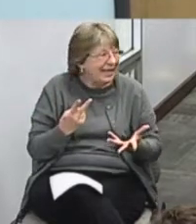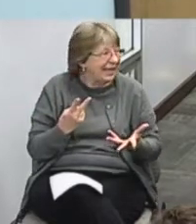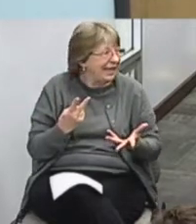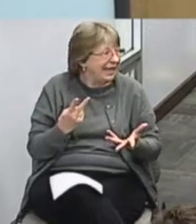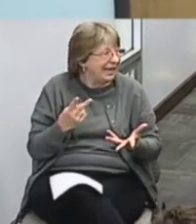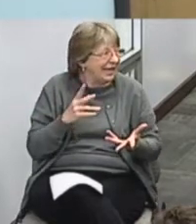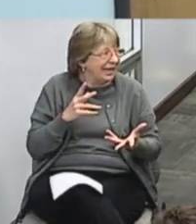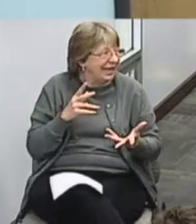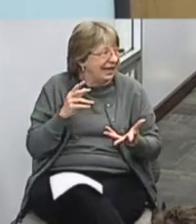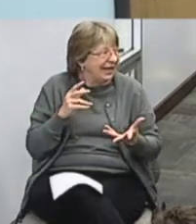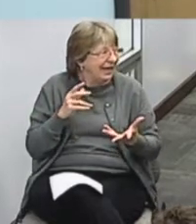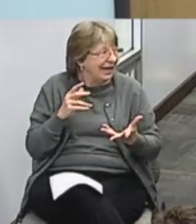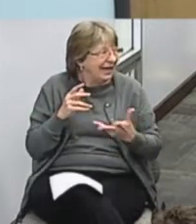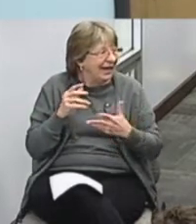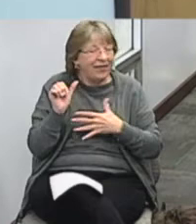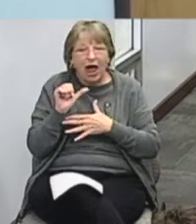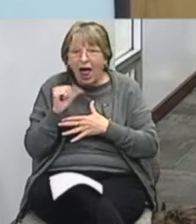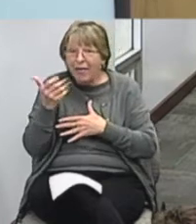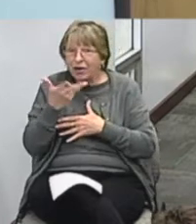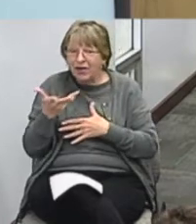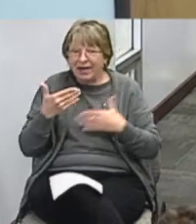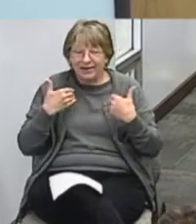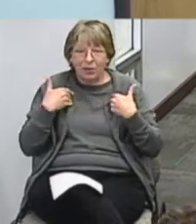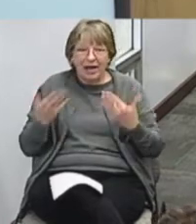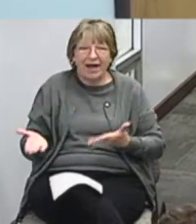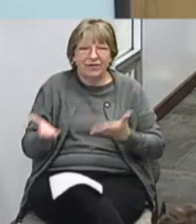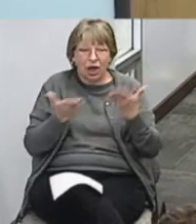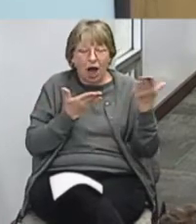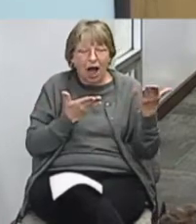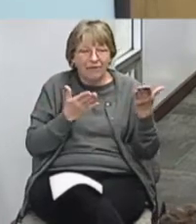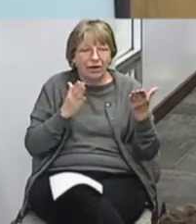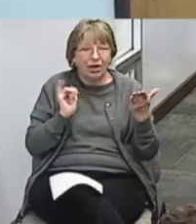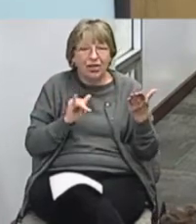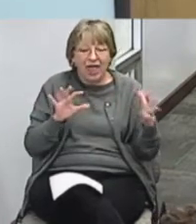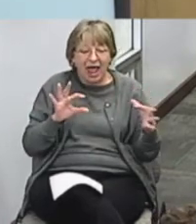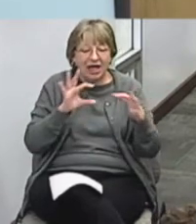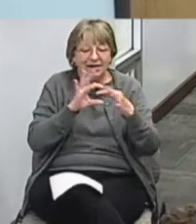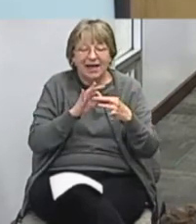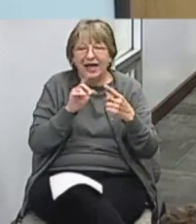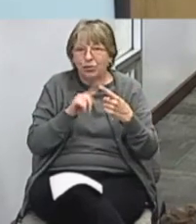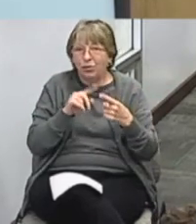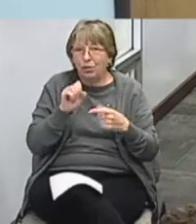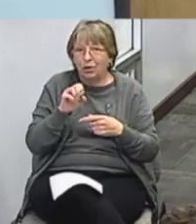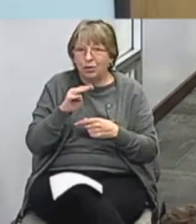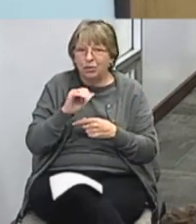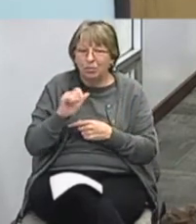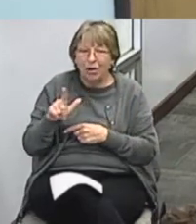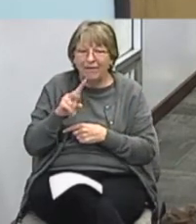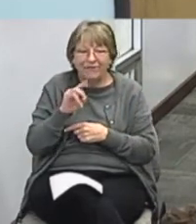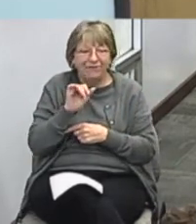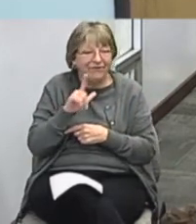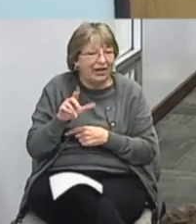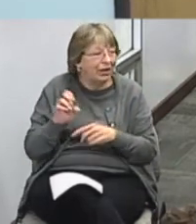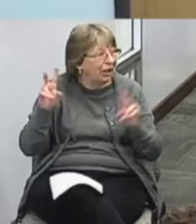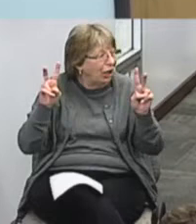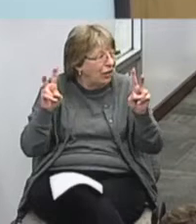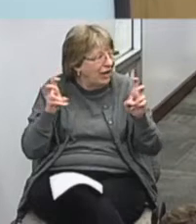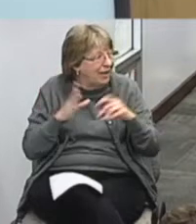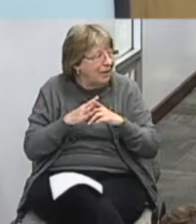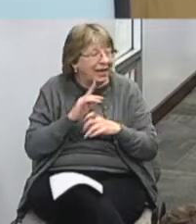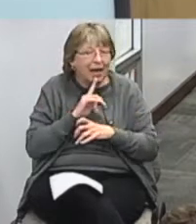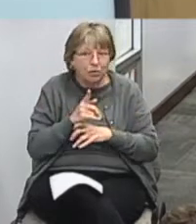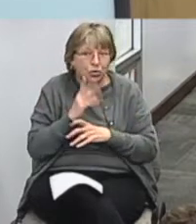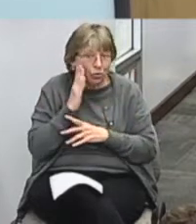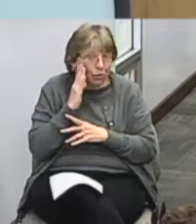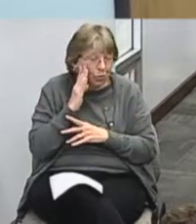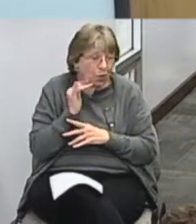the other tourist attractions here in town that tie into the Smallville theme. And I'm sure you're all